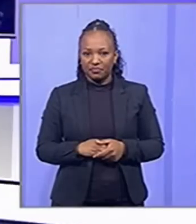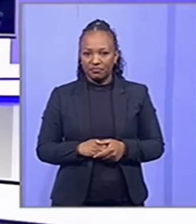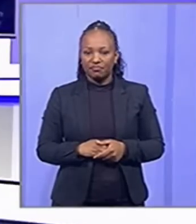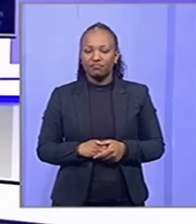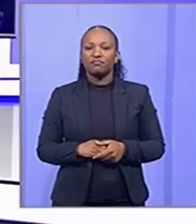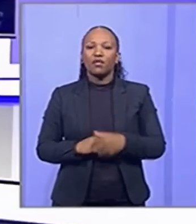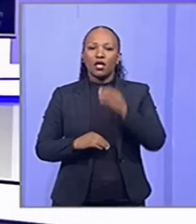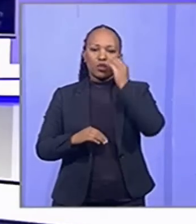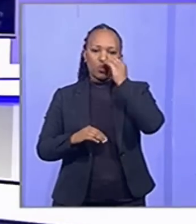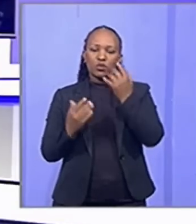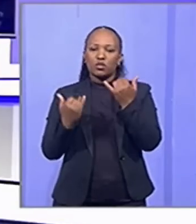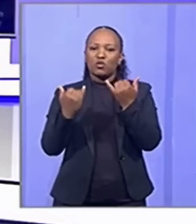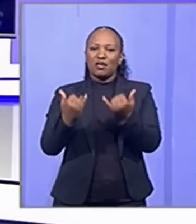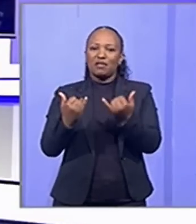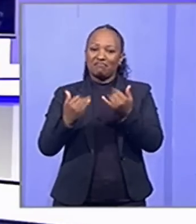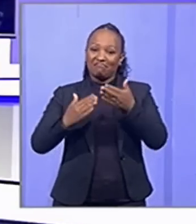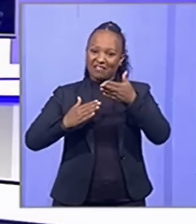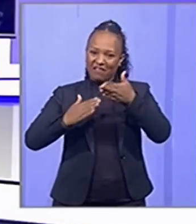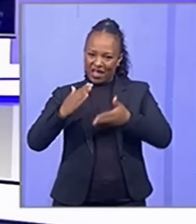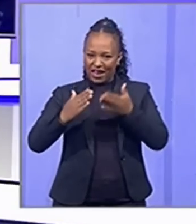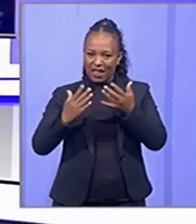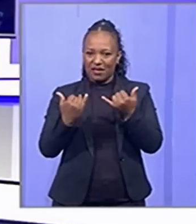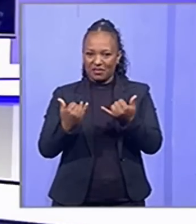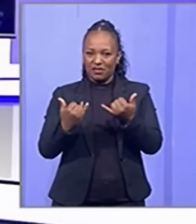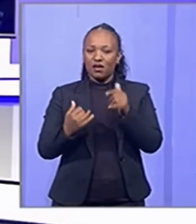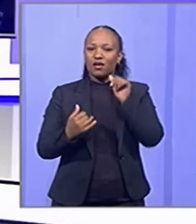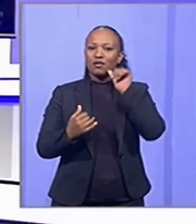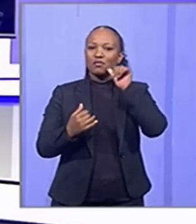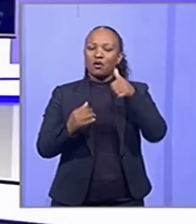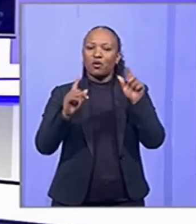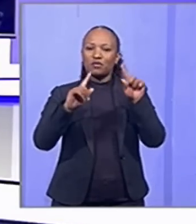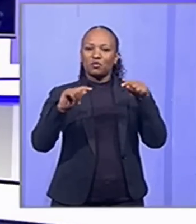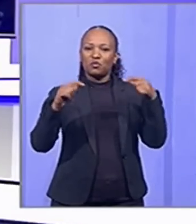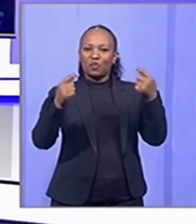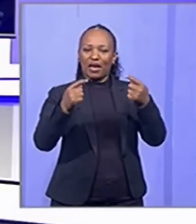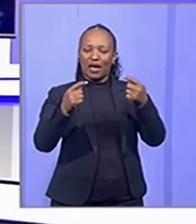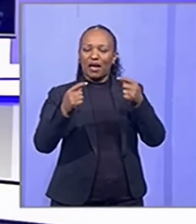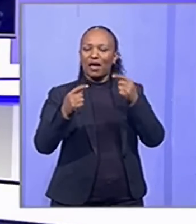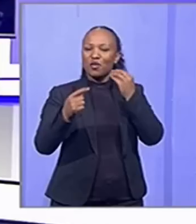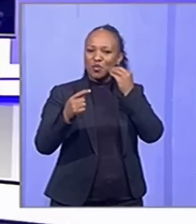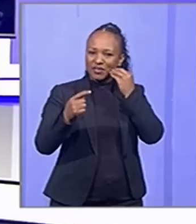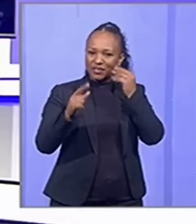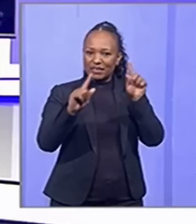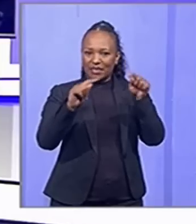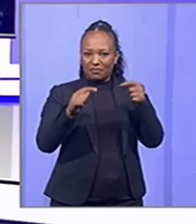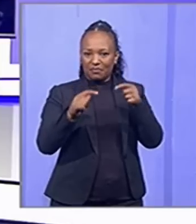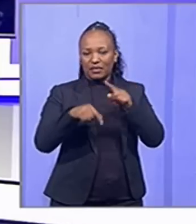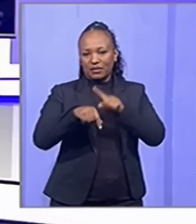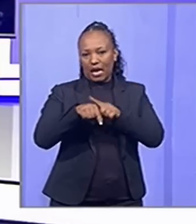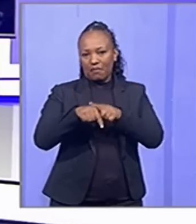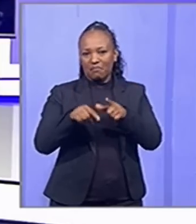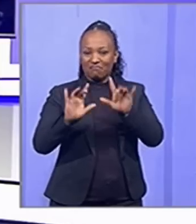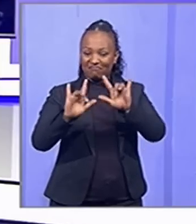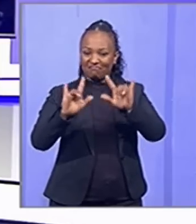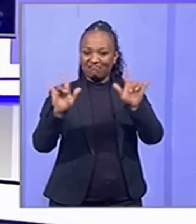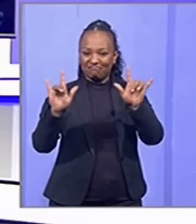Kgaso ena ditaba tsa Sesotho e fella mona kopana le moifu wa rona wa ditaba tsa Setswana hosane ka yona nako ena ke yona